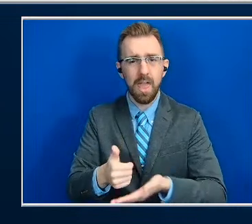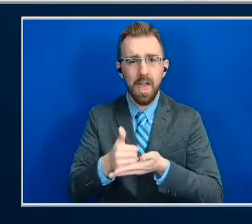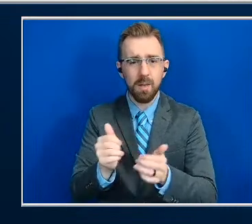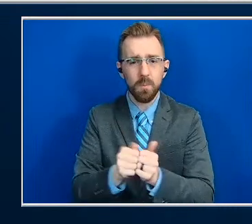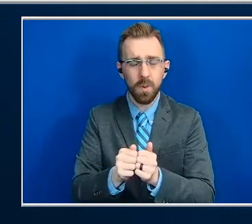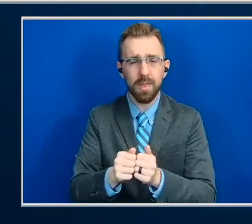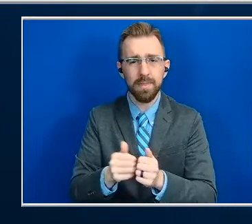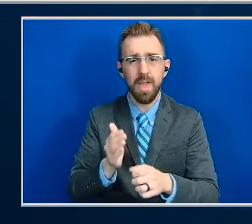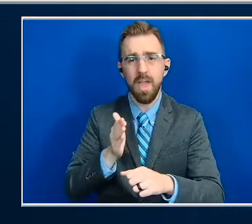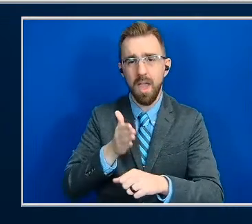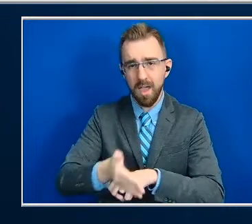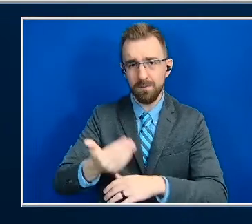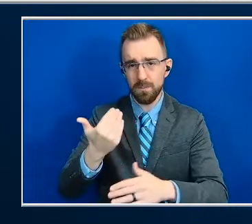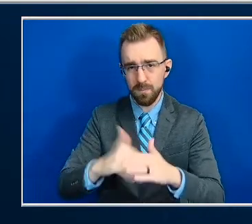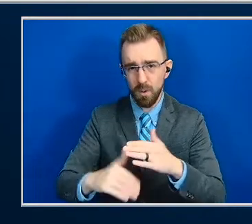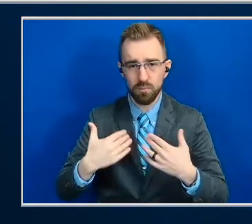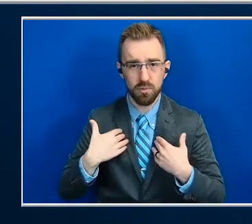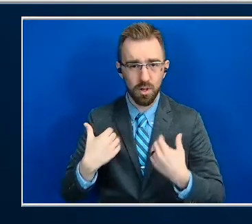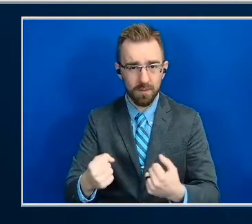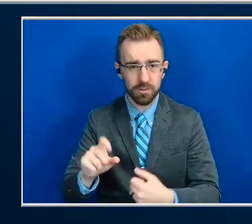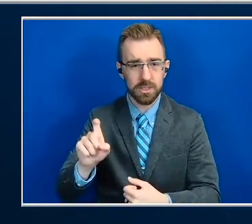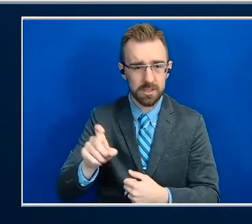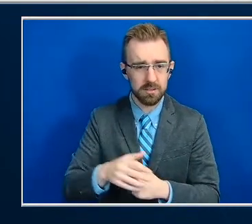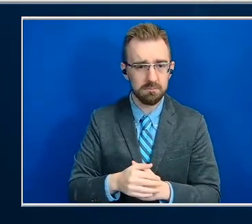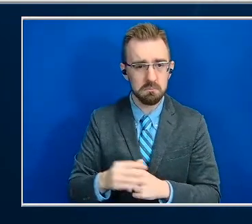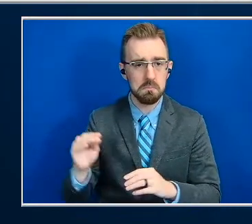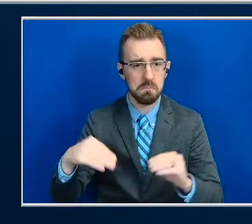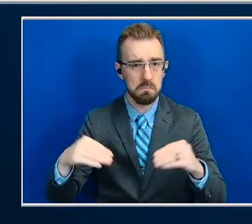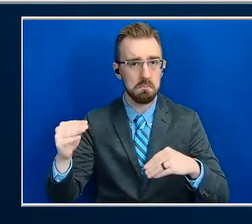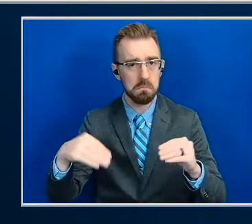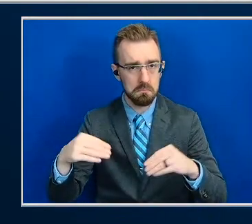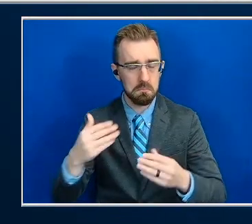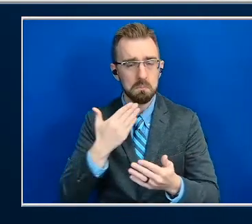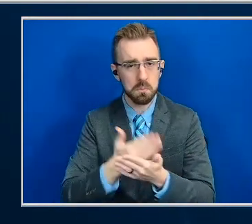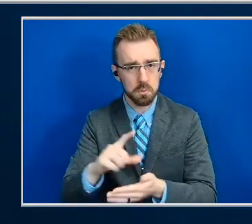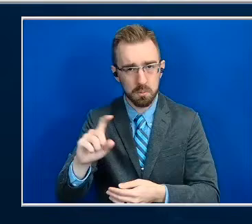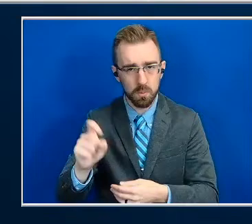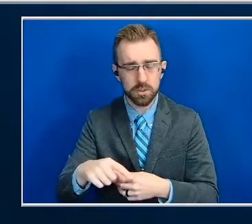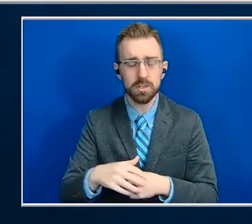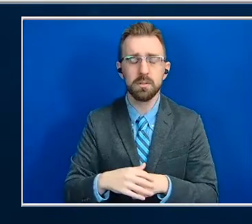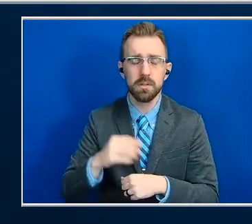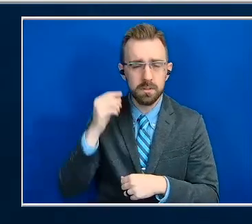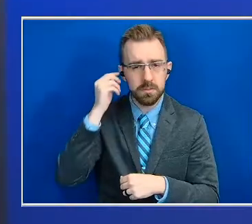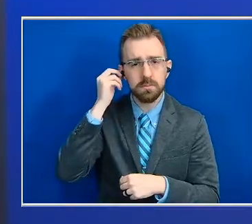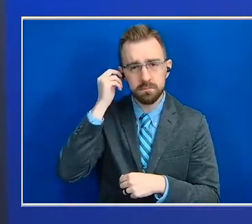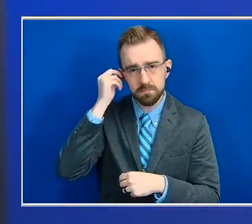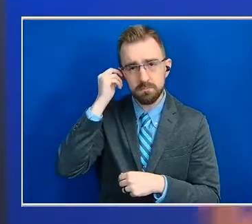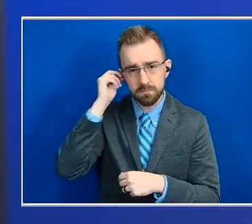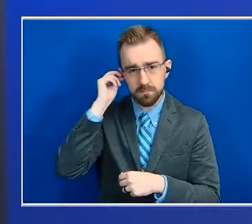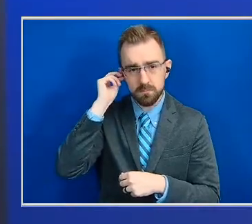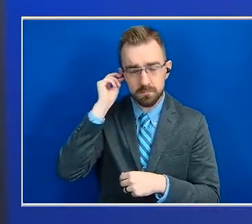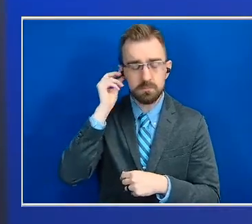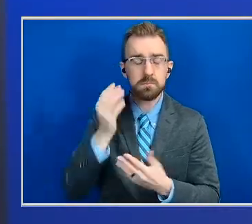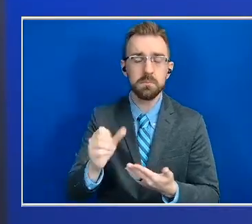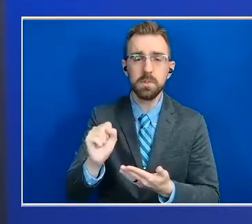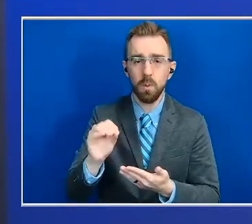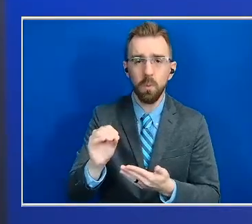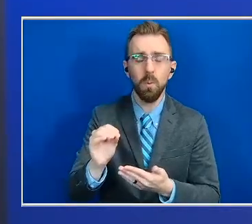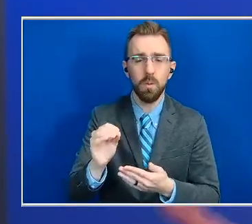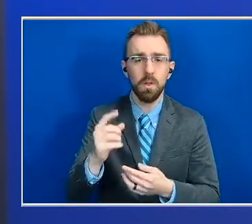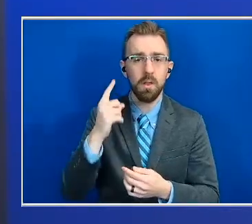recovery? Yeah, that's a great question. Yeah, so as far as from the